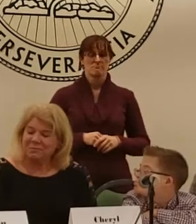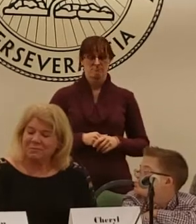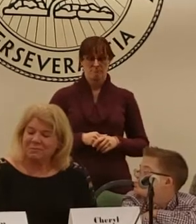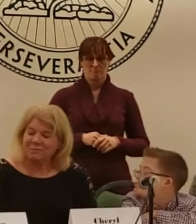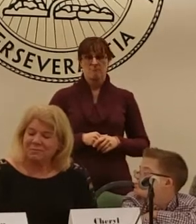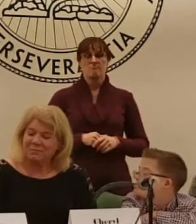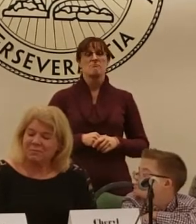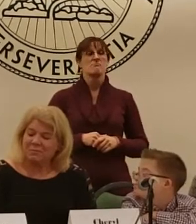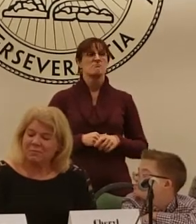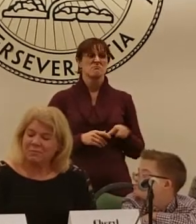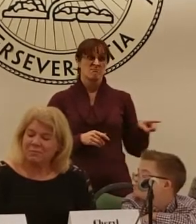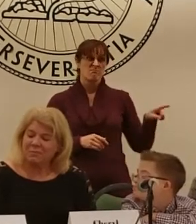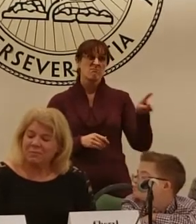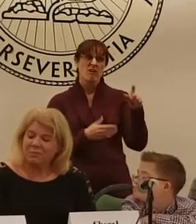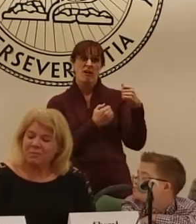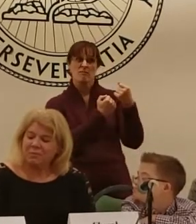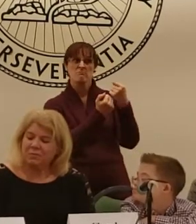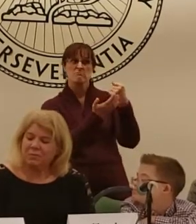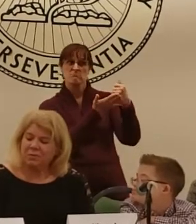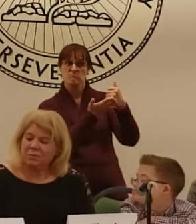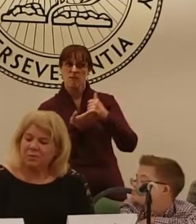They helped me